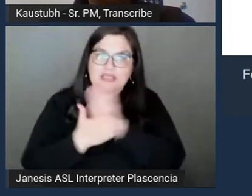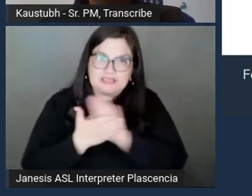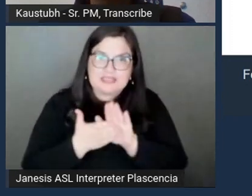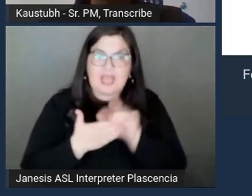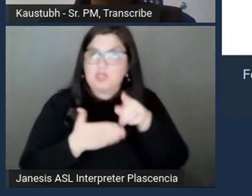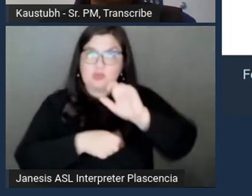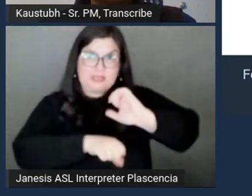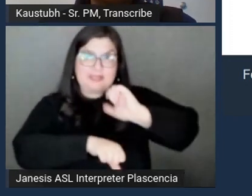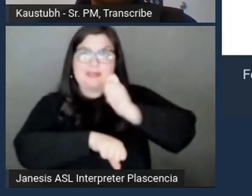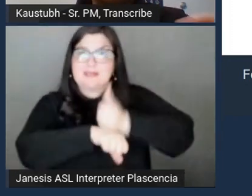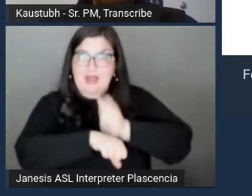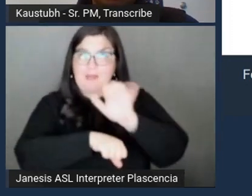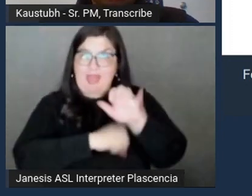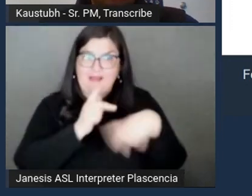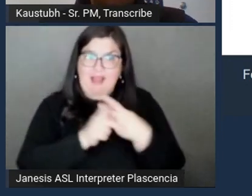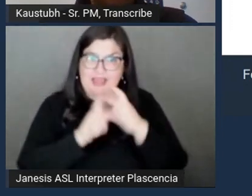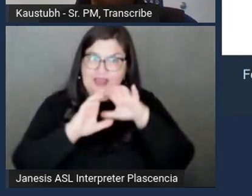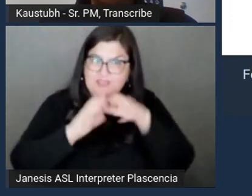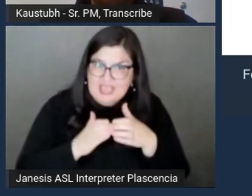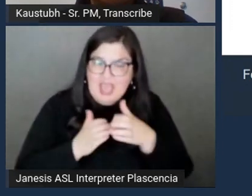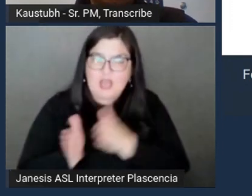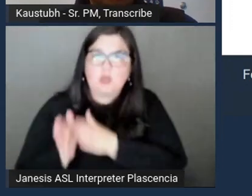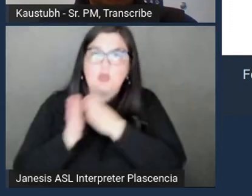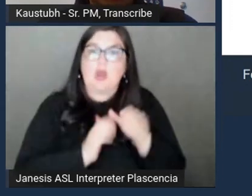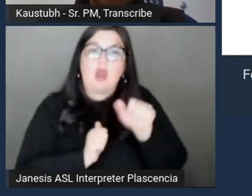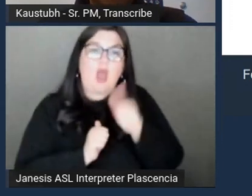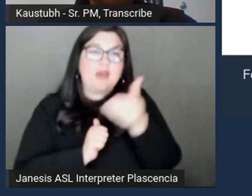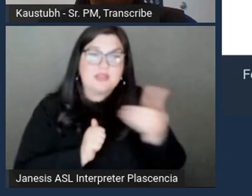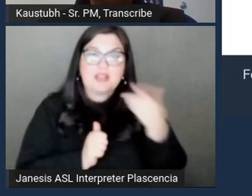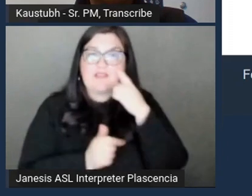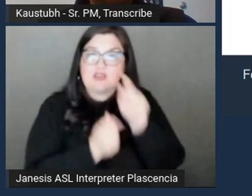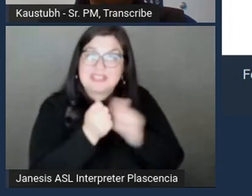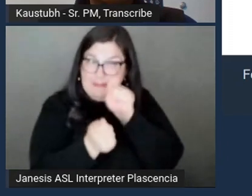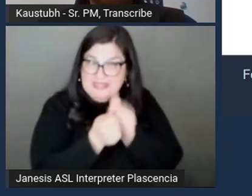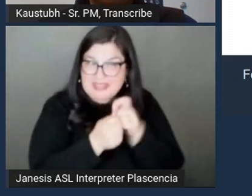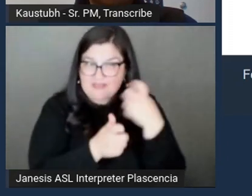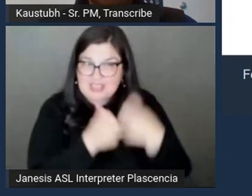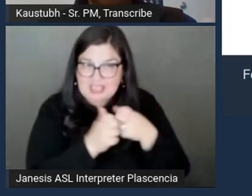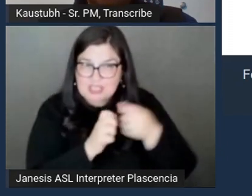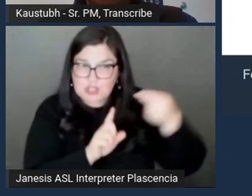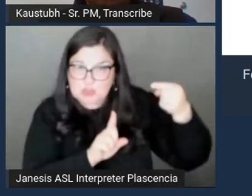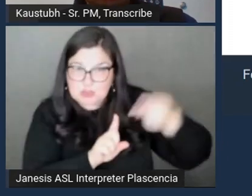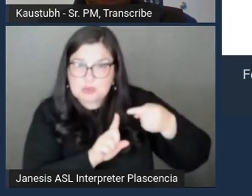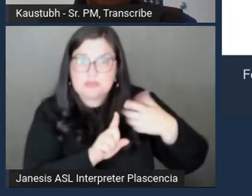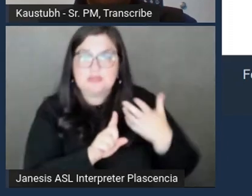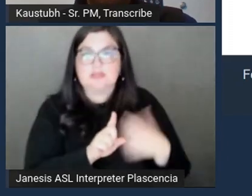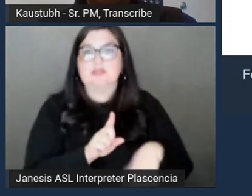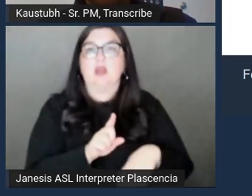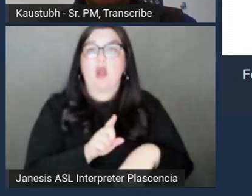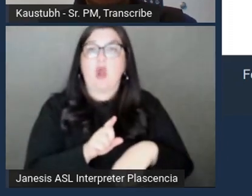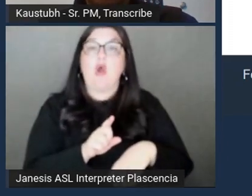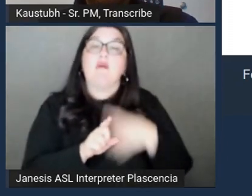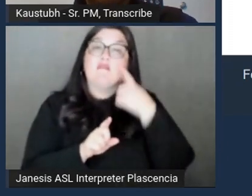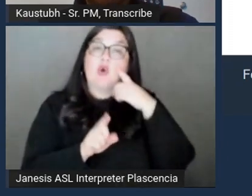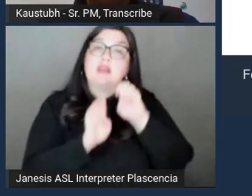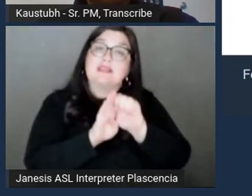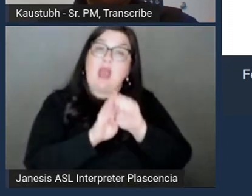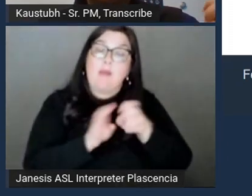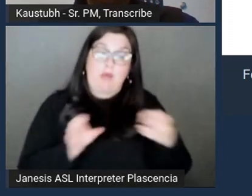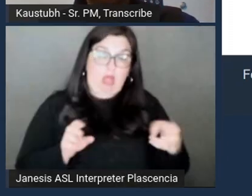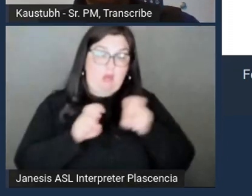look for those. Other things you can look for are specific issues. Let's say, if you have a rideshare service and you want to look for any issues